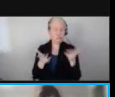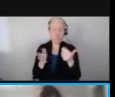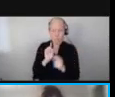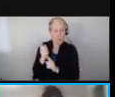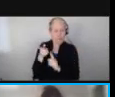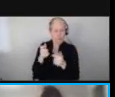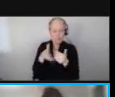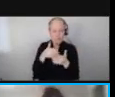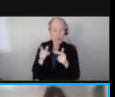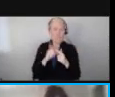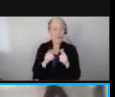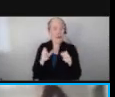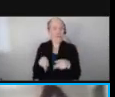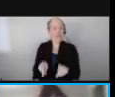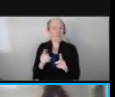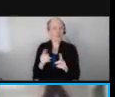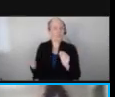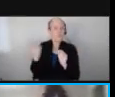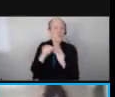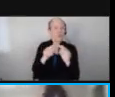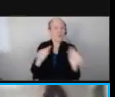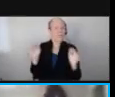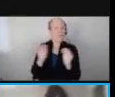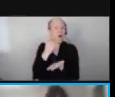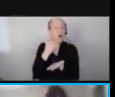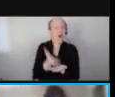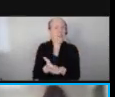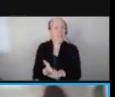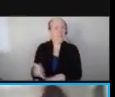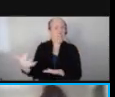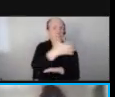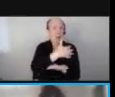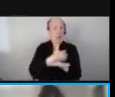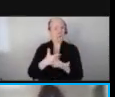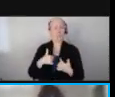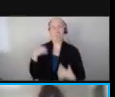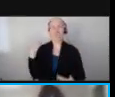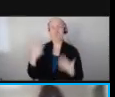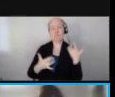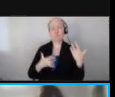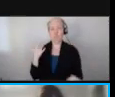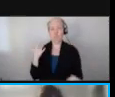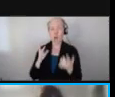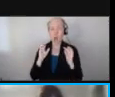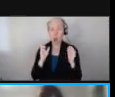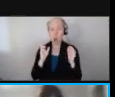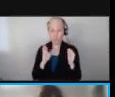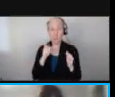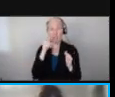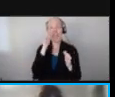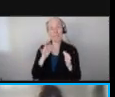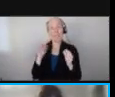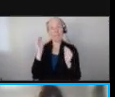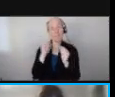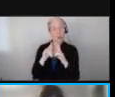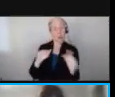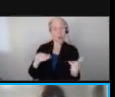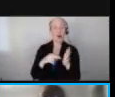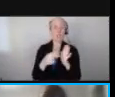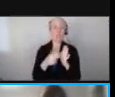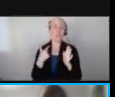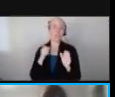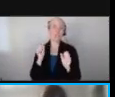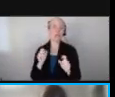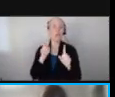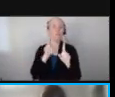I find very exciting. And I hope that we learn more that can make our risk postures more generalizable to the population.